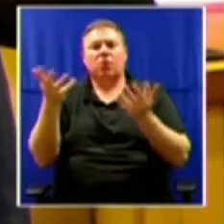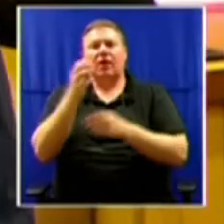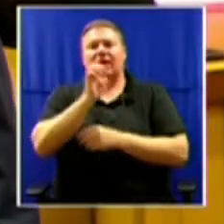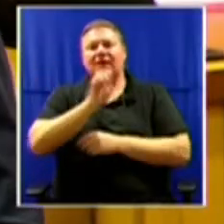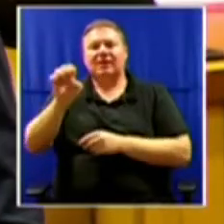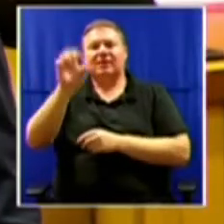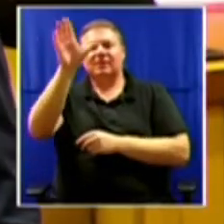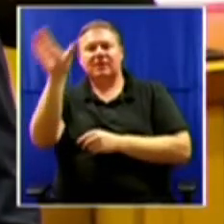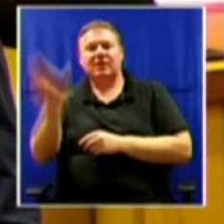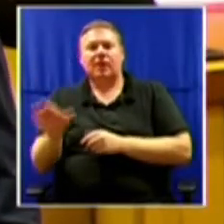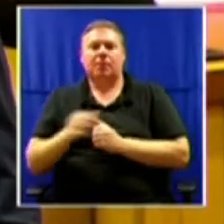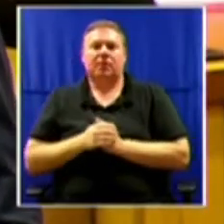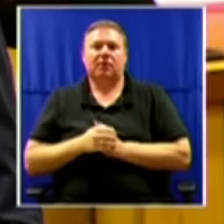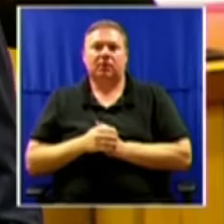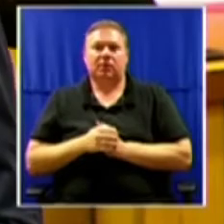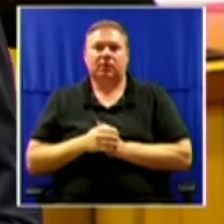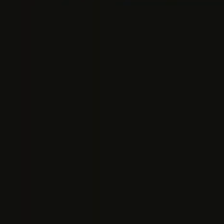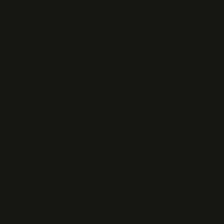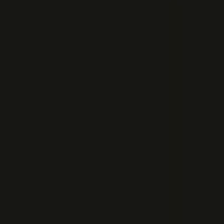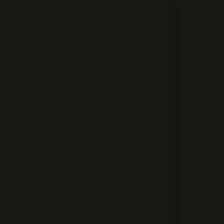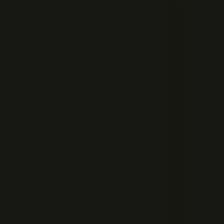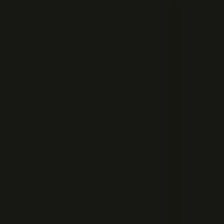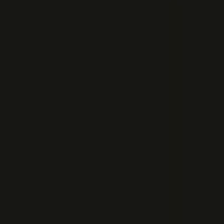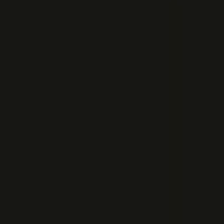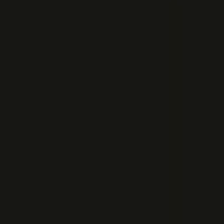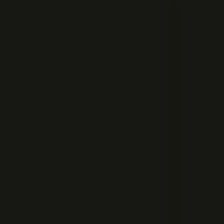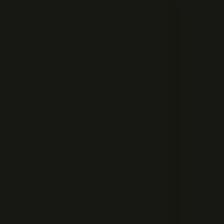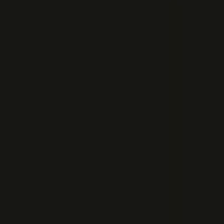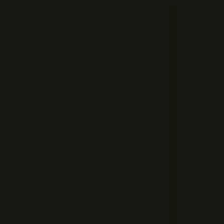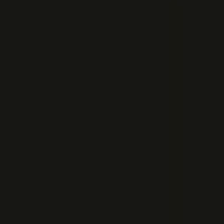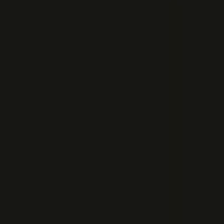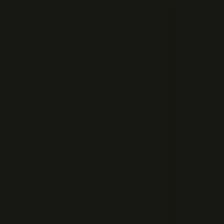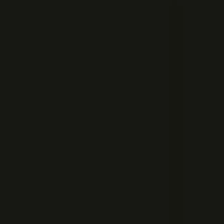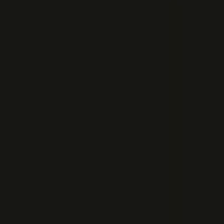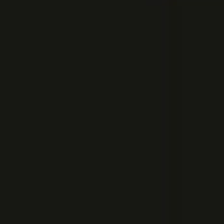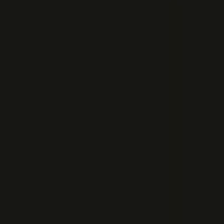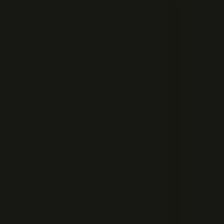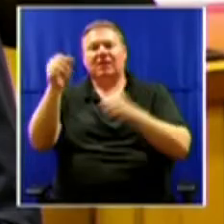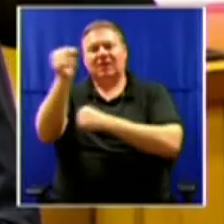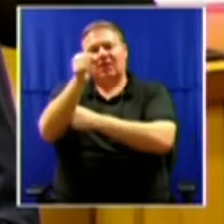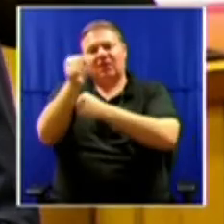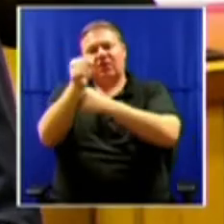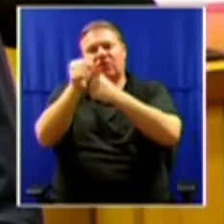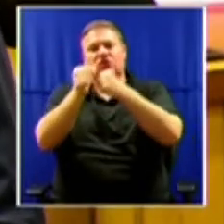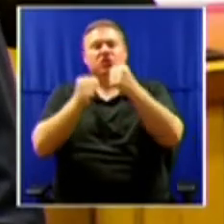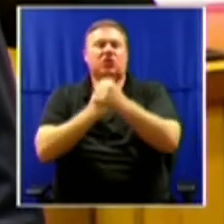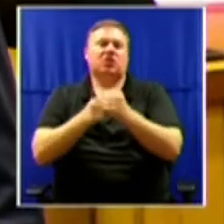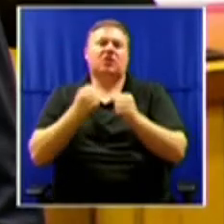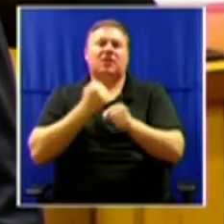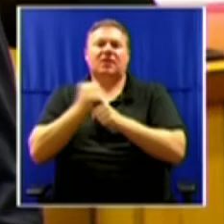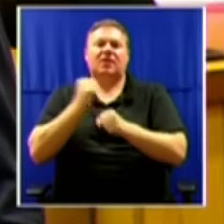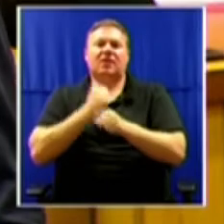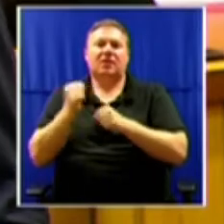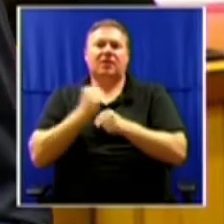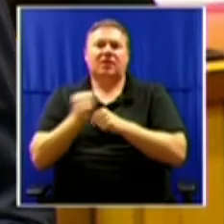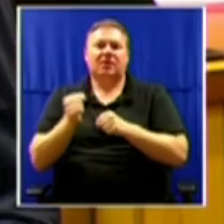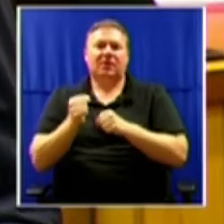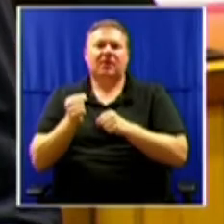we continue to build and open new facilities, infrastructure can never outpace the rate of